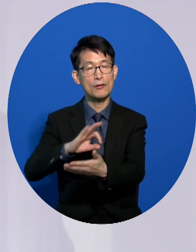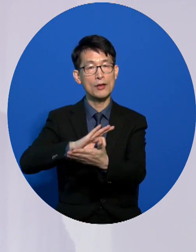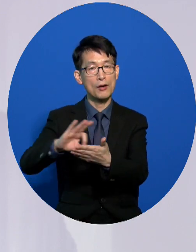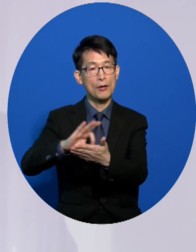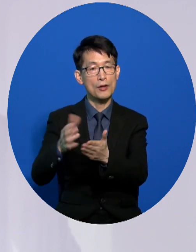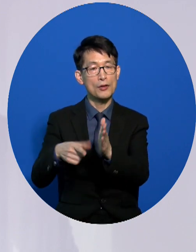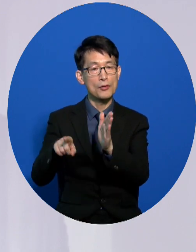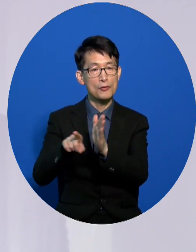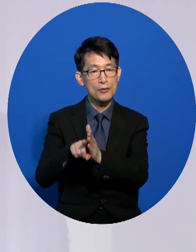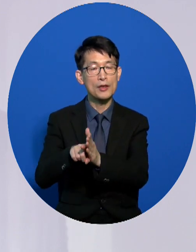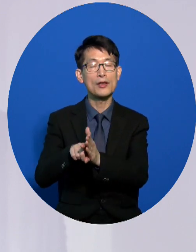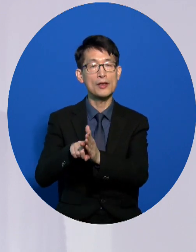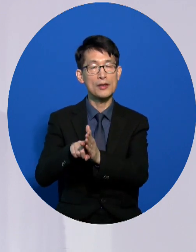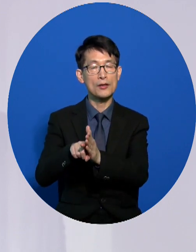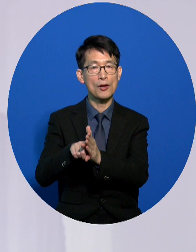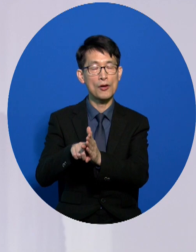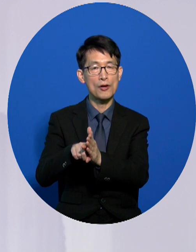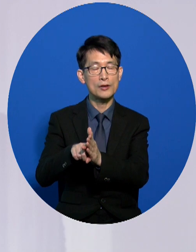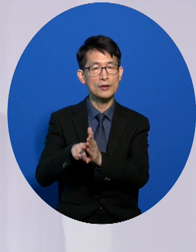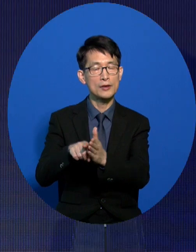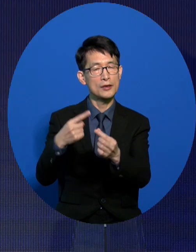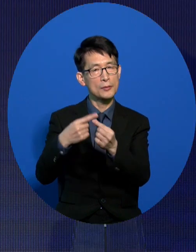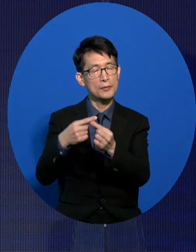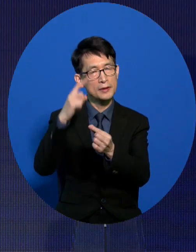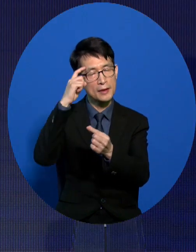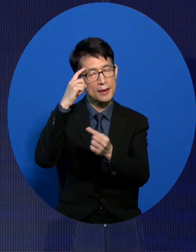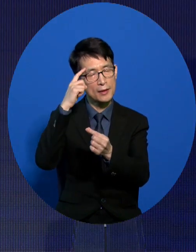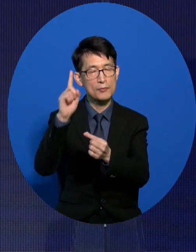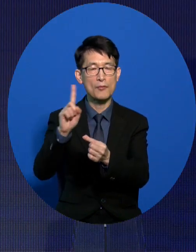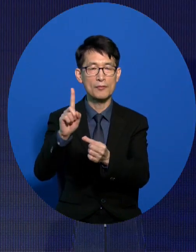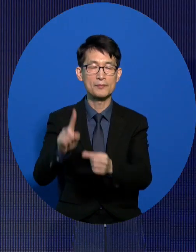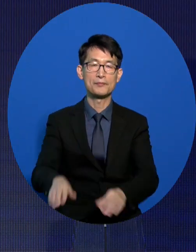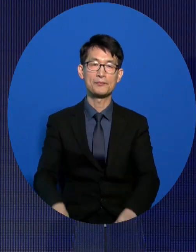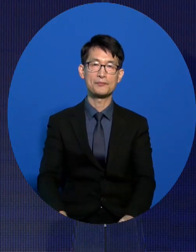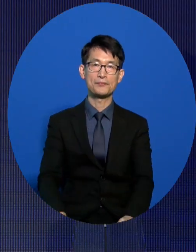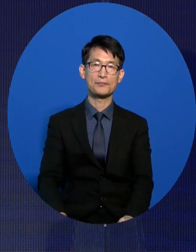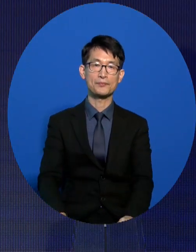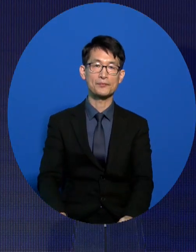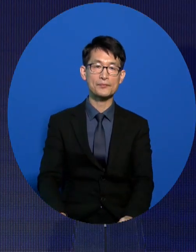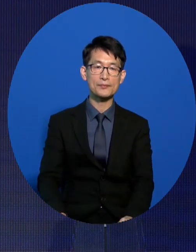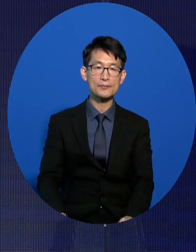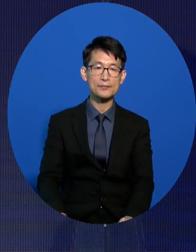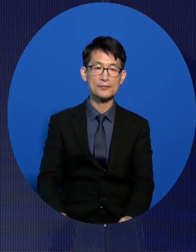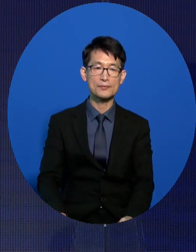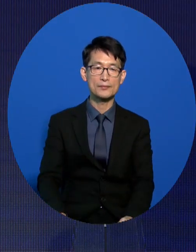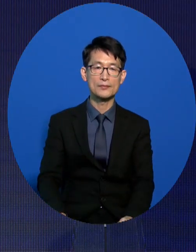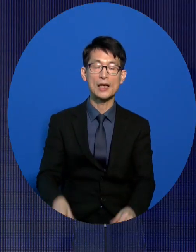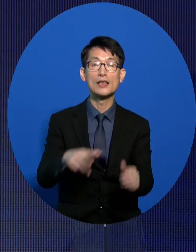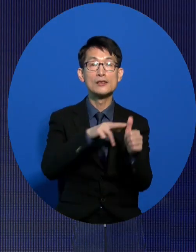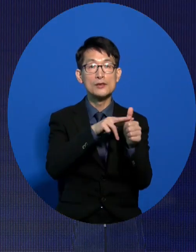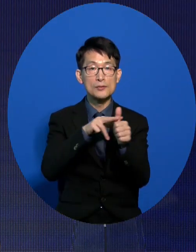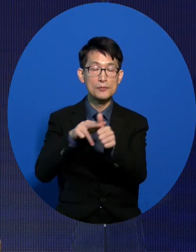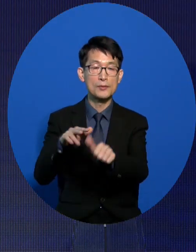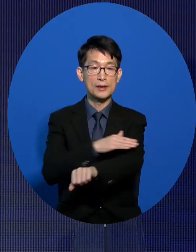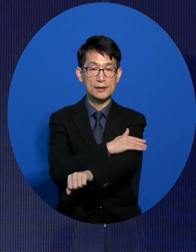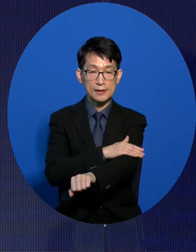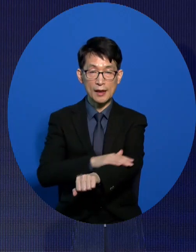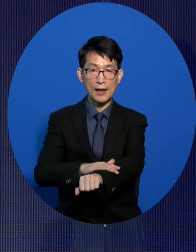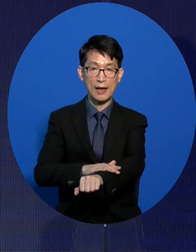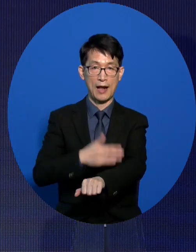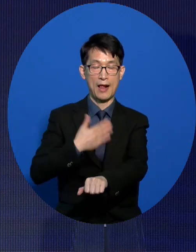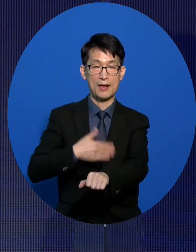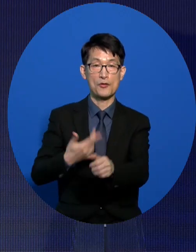of access to information by the hearing impaired? Well, first of all, when we think about access